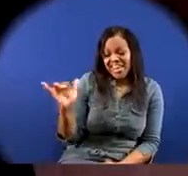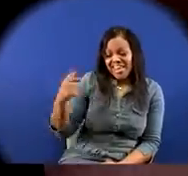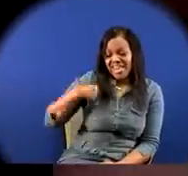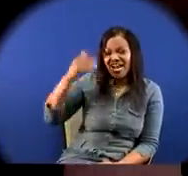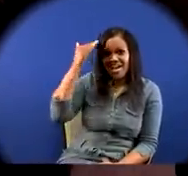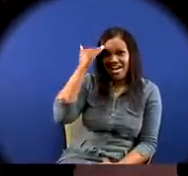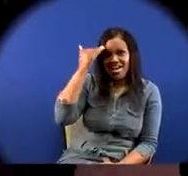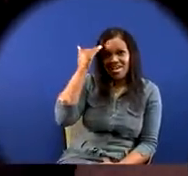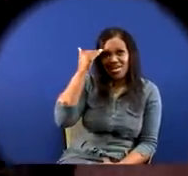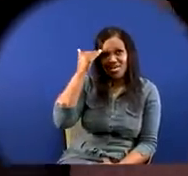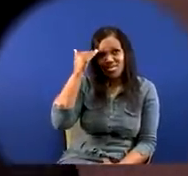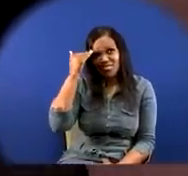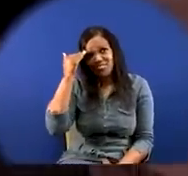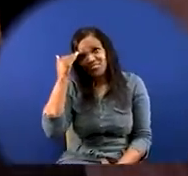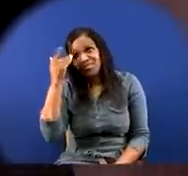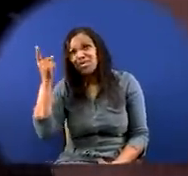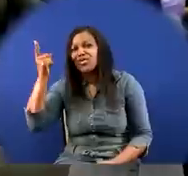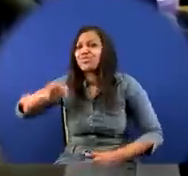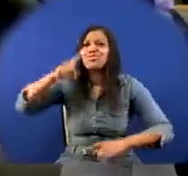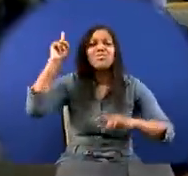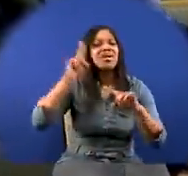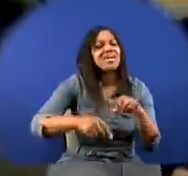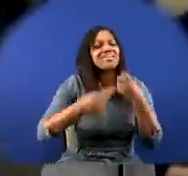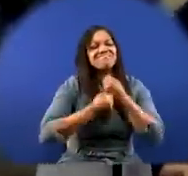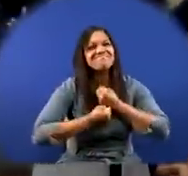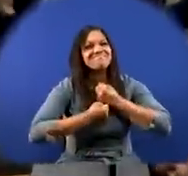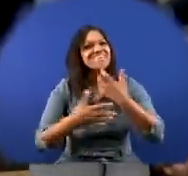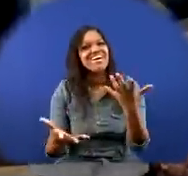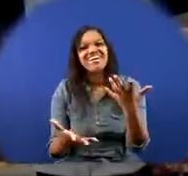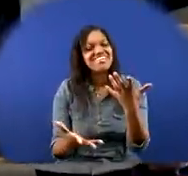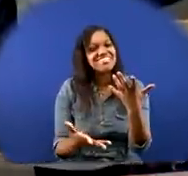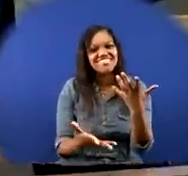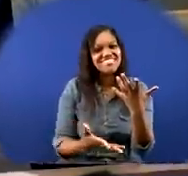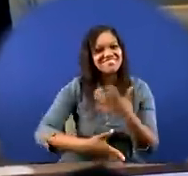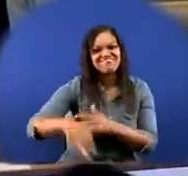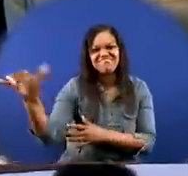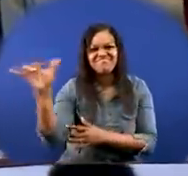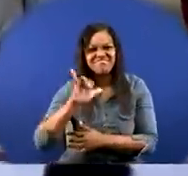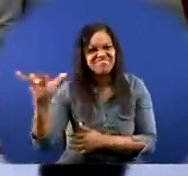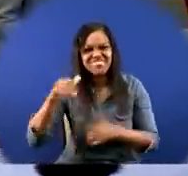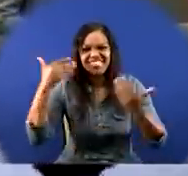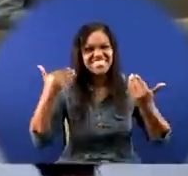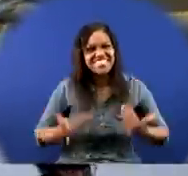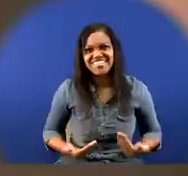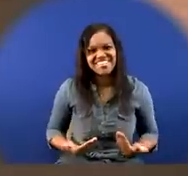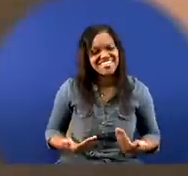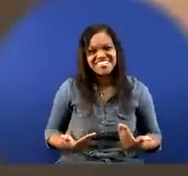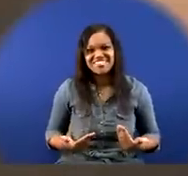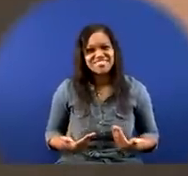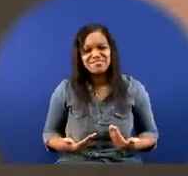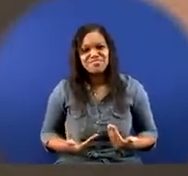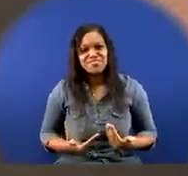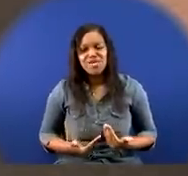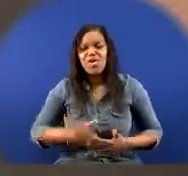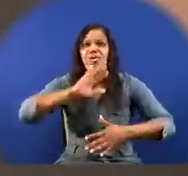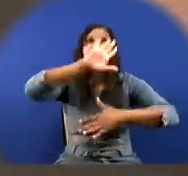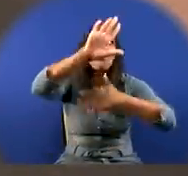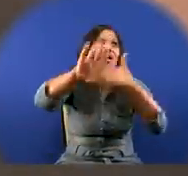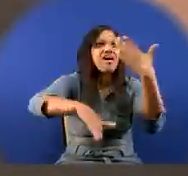know. You can't tell it like I can tell it.